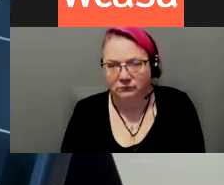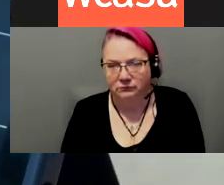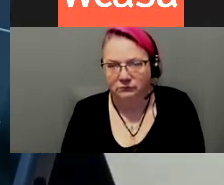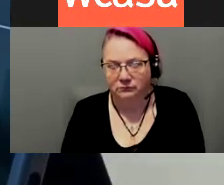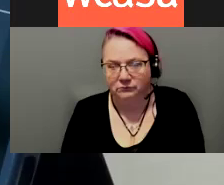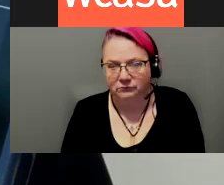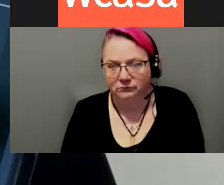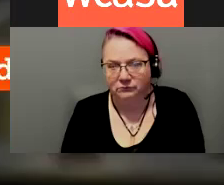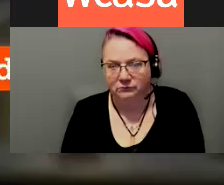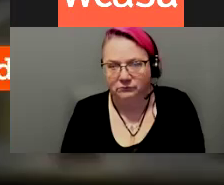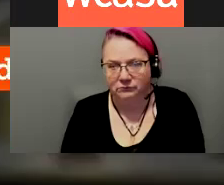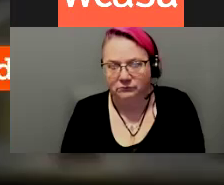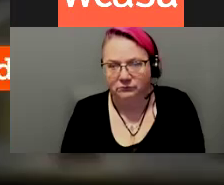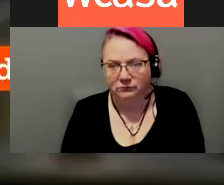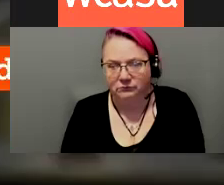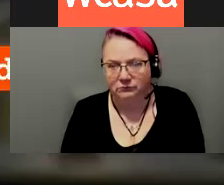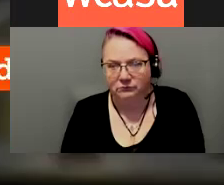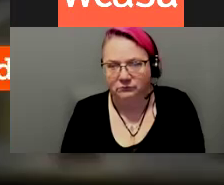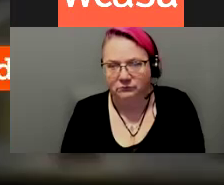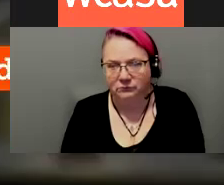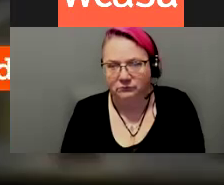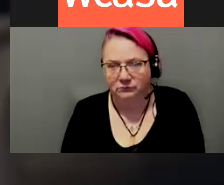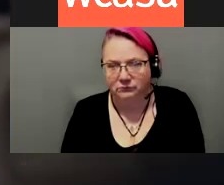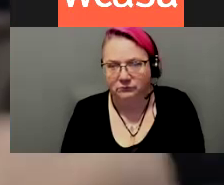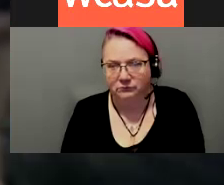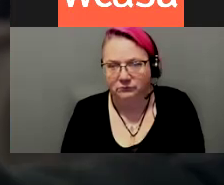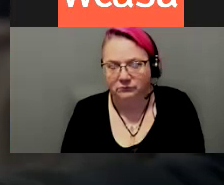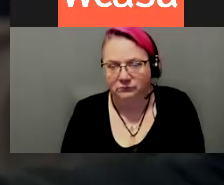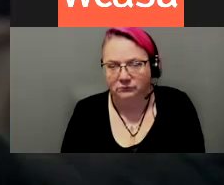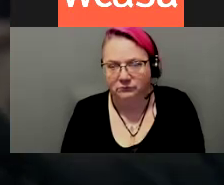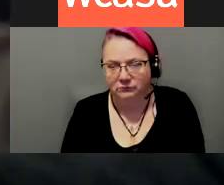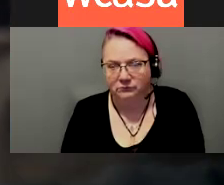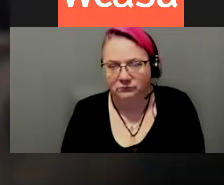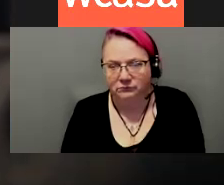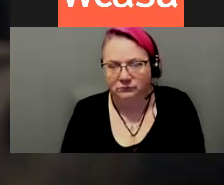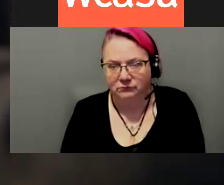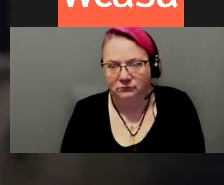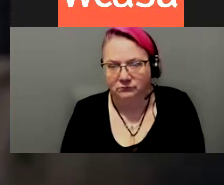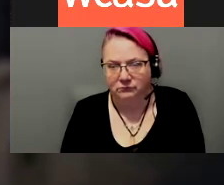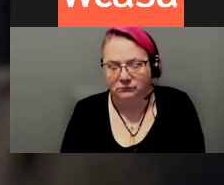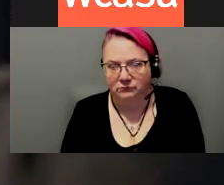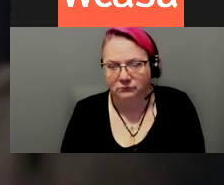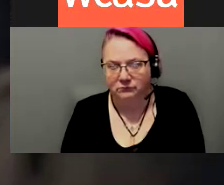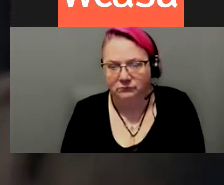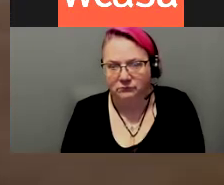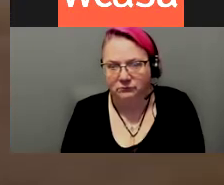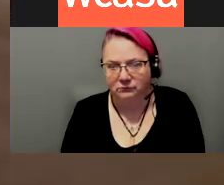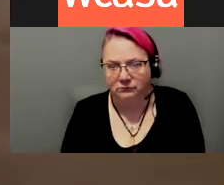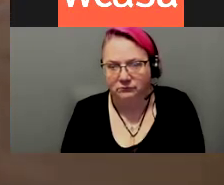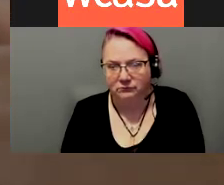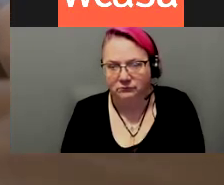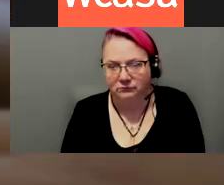many people. But if people don't take the time to notice the details, it can cause a lot of